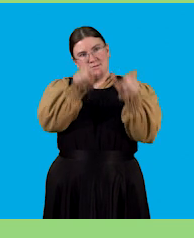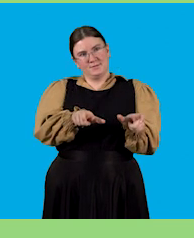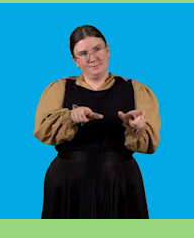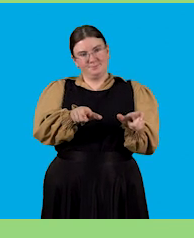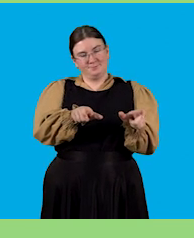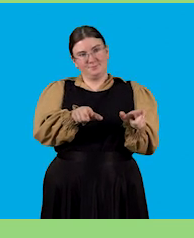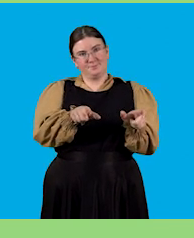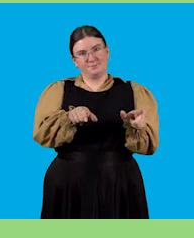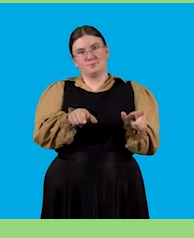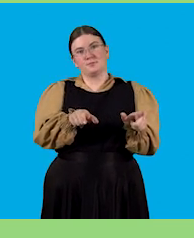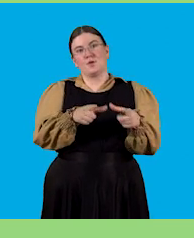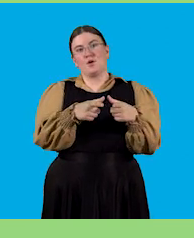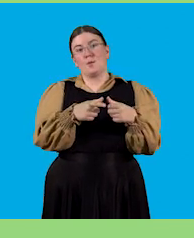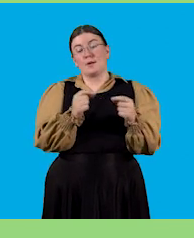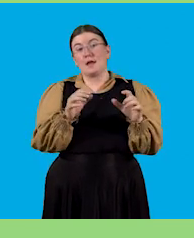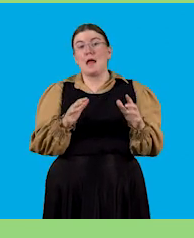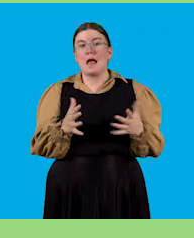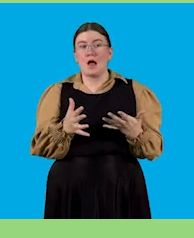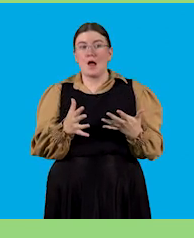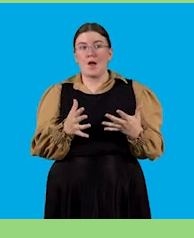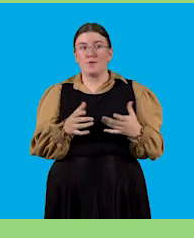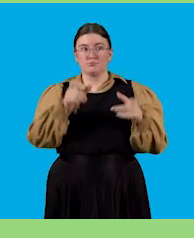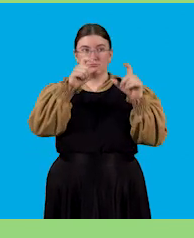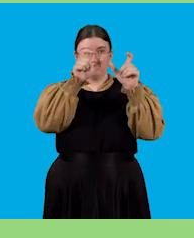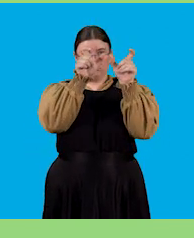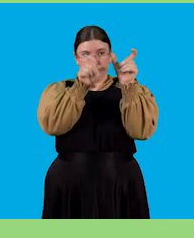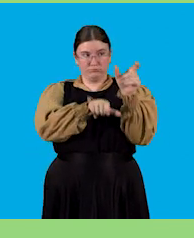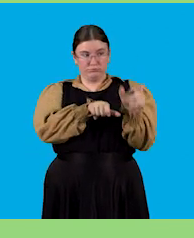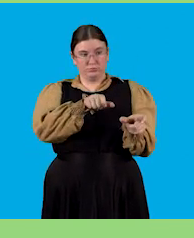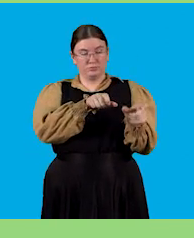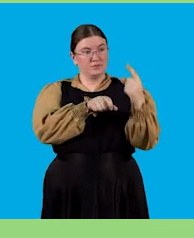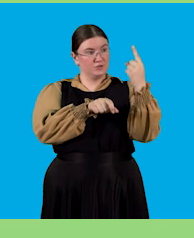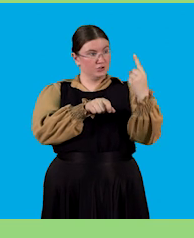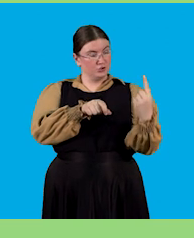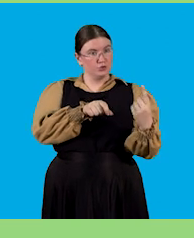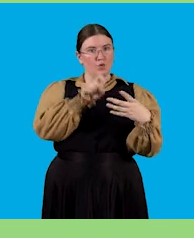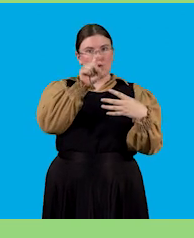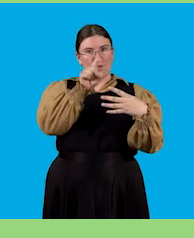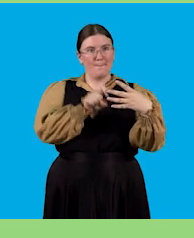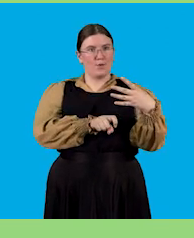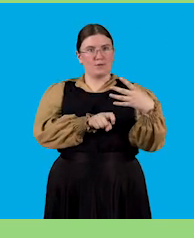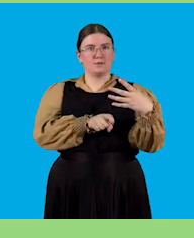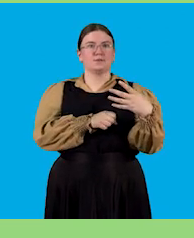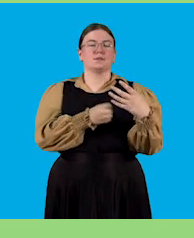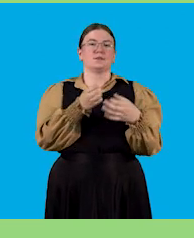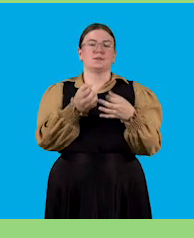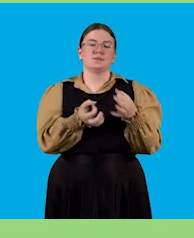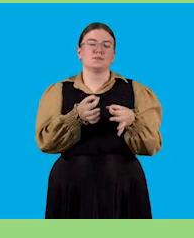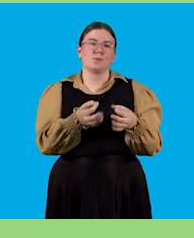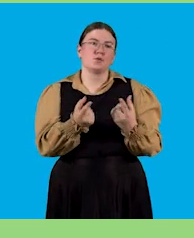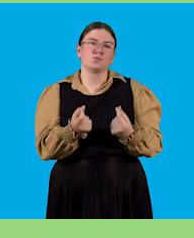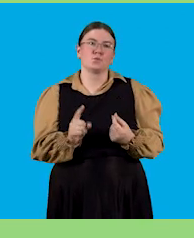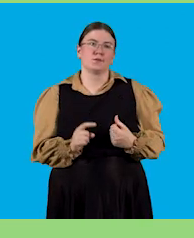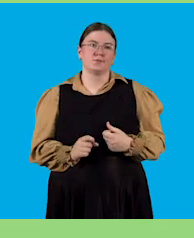each component of the excretory system. So you have been given the 4 components of the